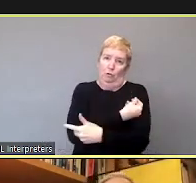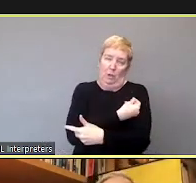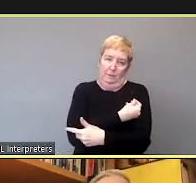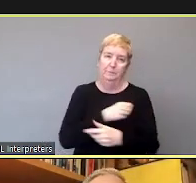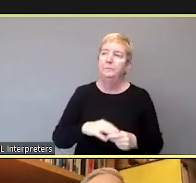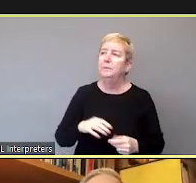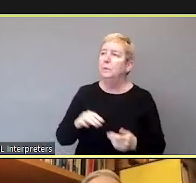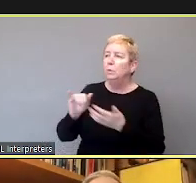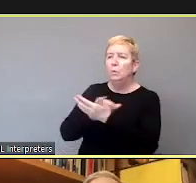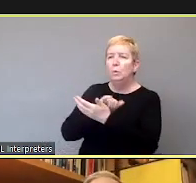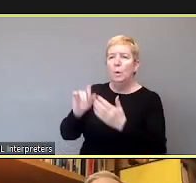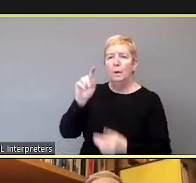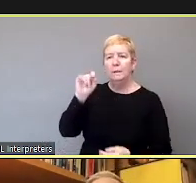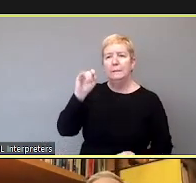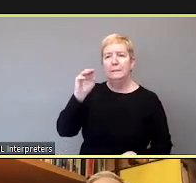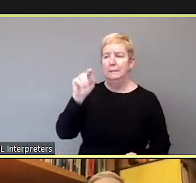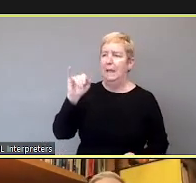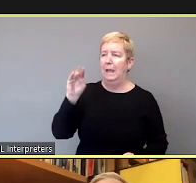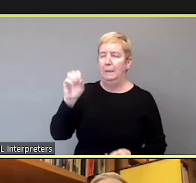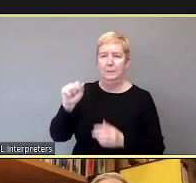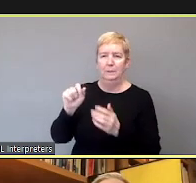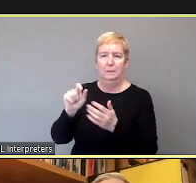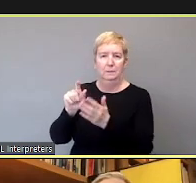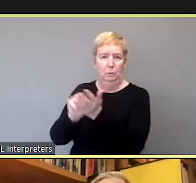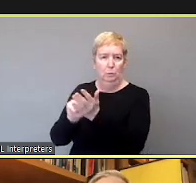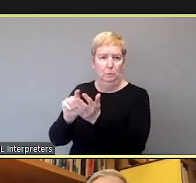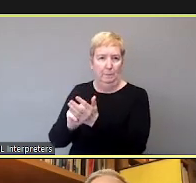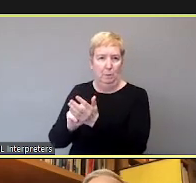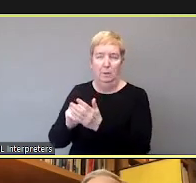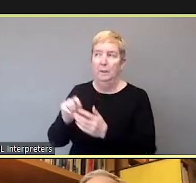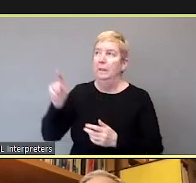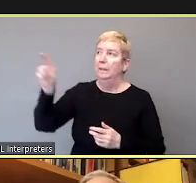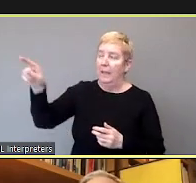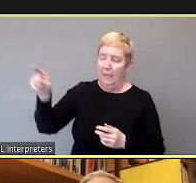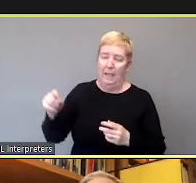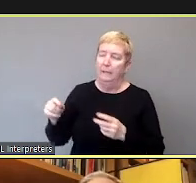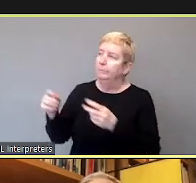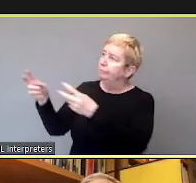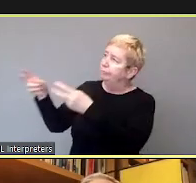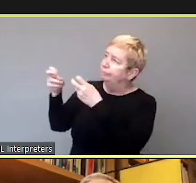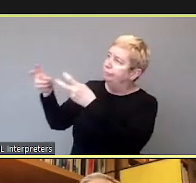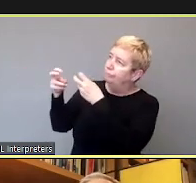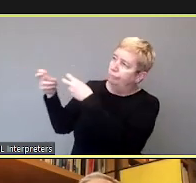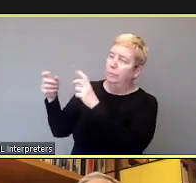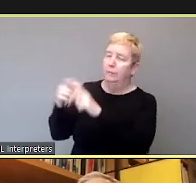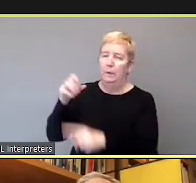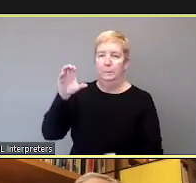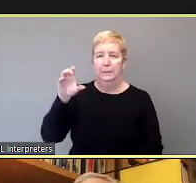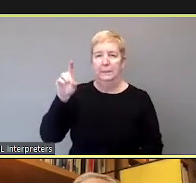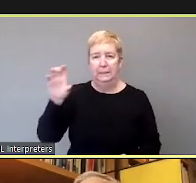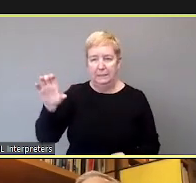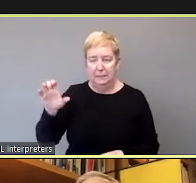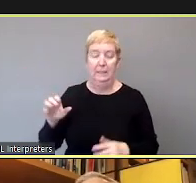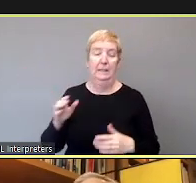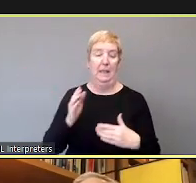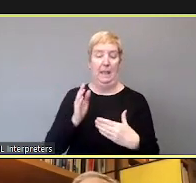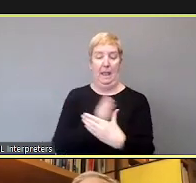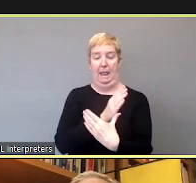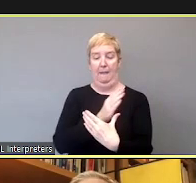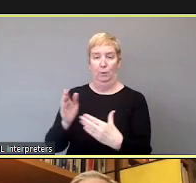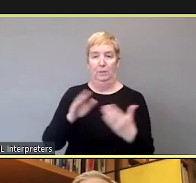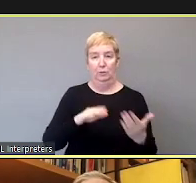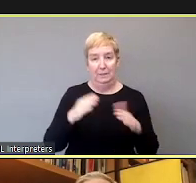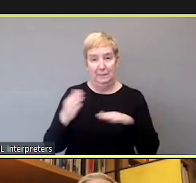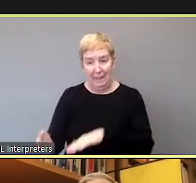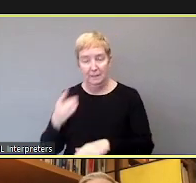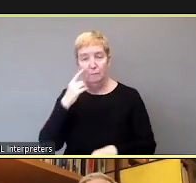York Times. Just wanted to highlight that. They extracted some CDC data. Average deaths per 100,000,